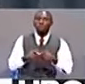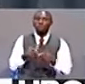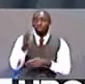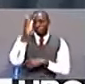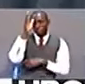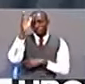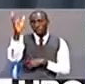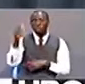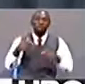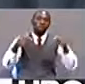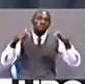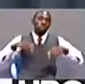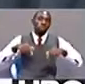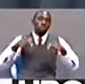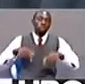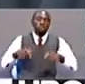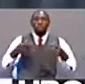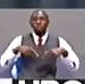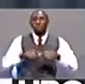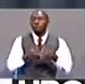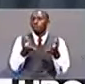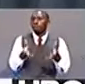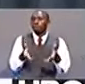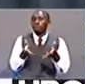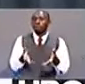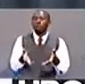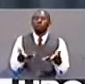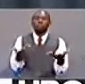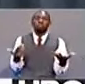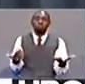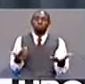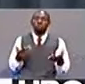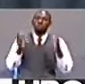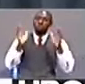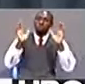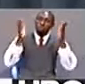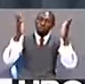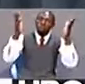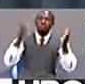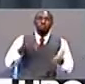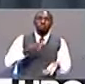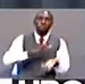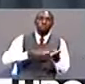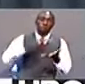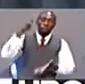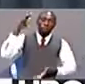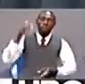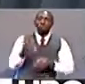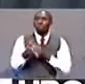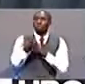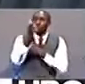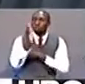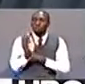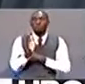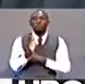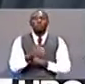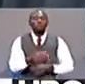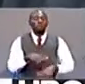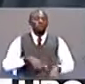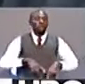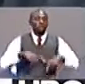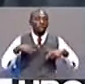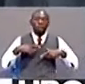today we are here to pay tribute. We are here to glorify God for the life that he has given to our